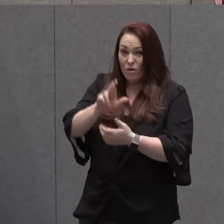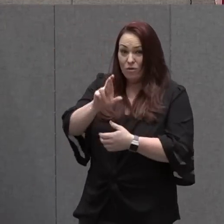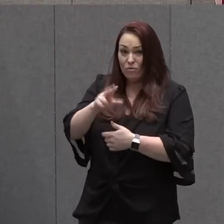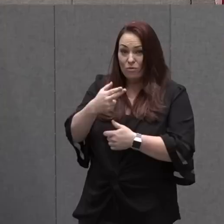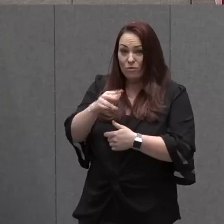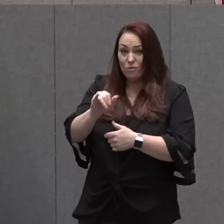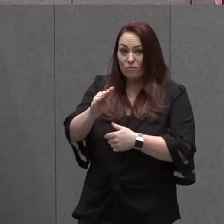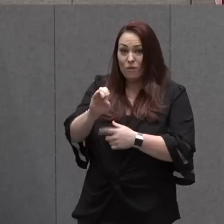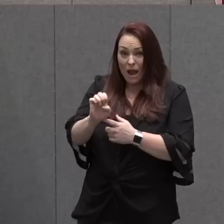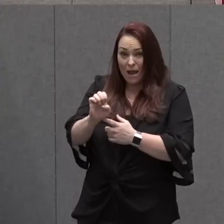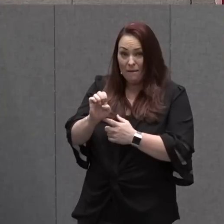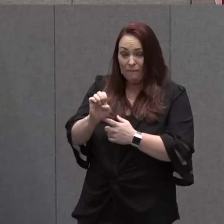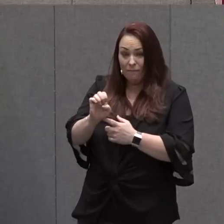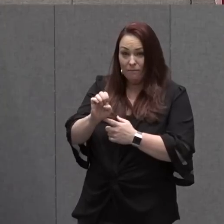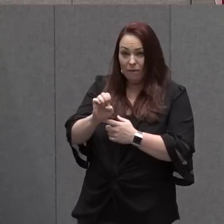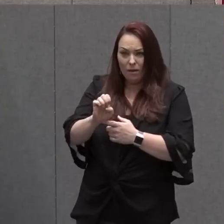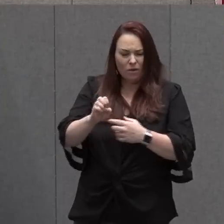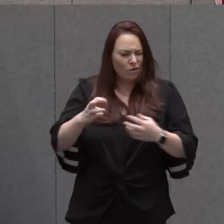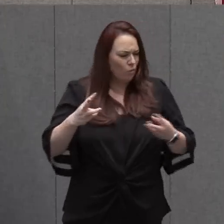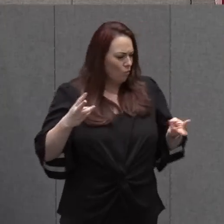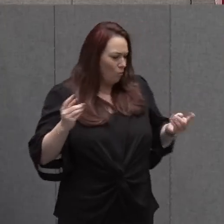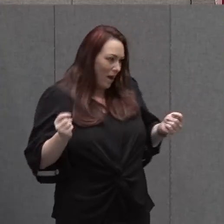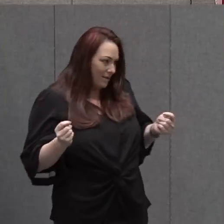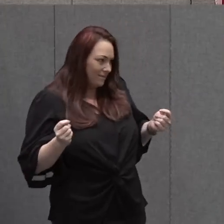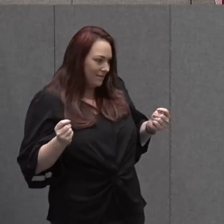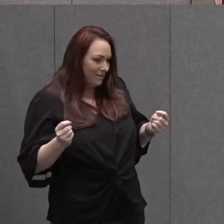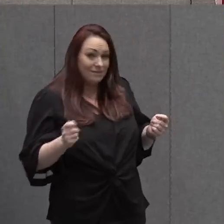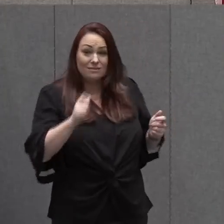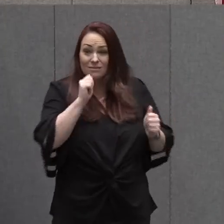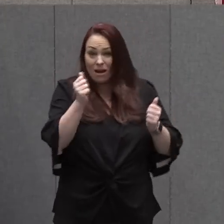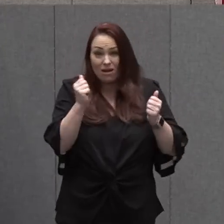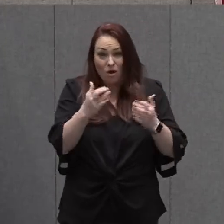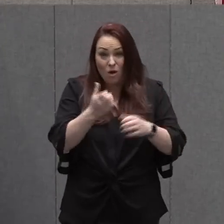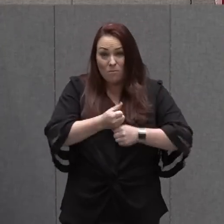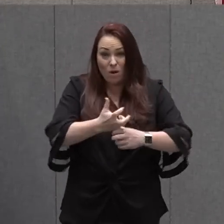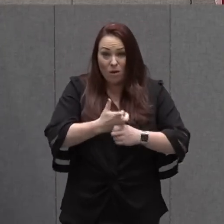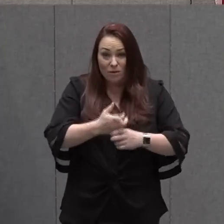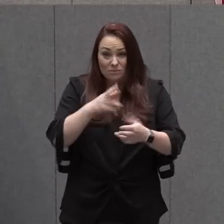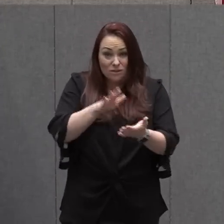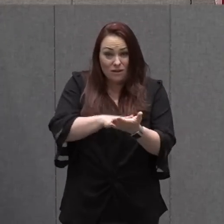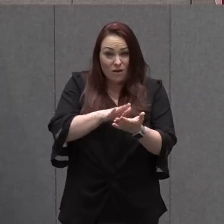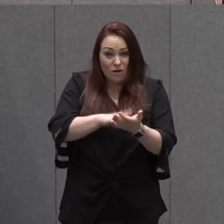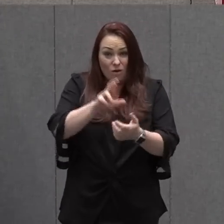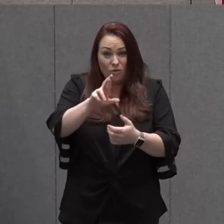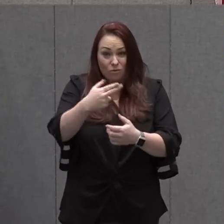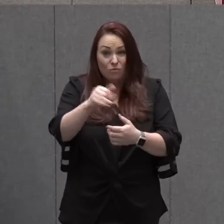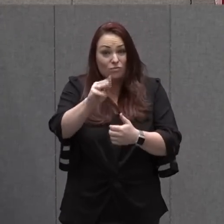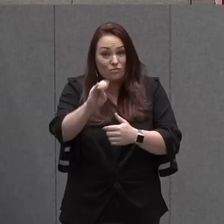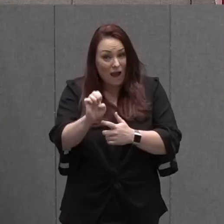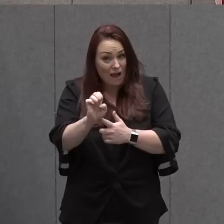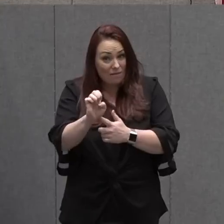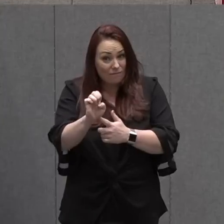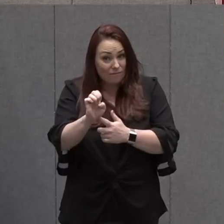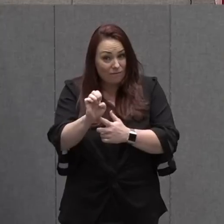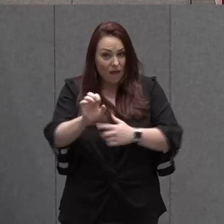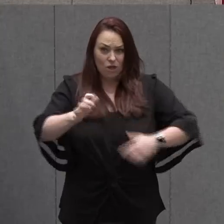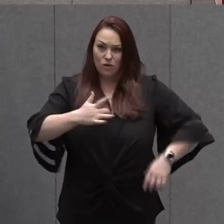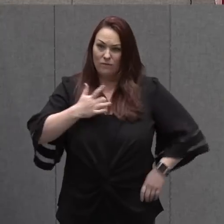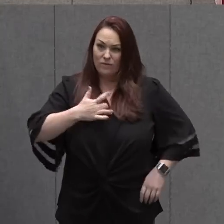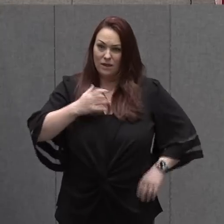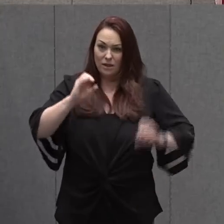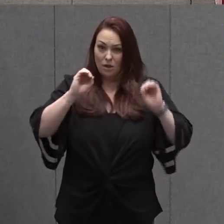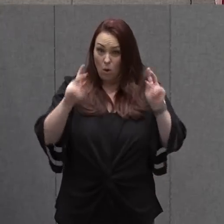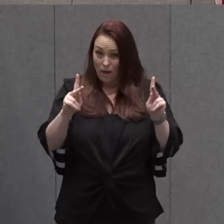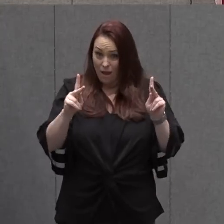What? Not all poems, poetry, they don't all have to rhyme. Are you feeling okay, Miss Garcia? No COVID